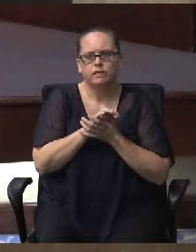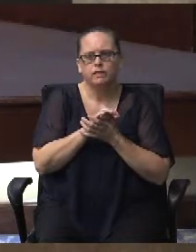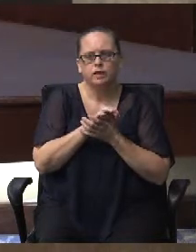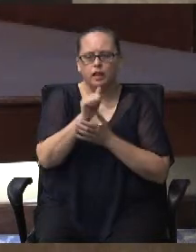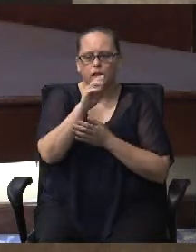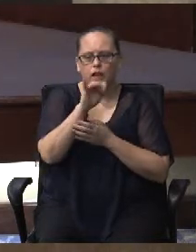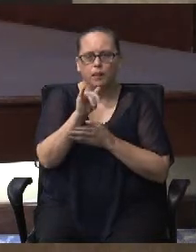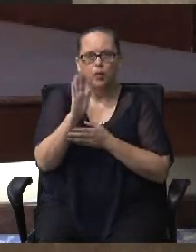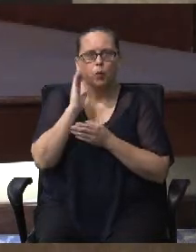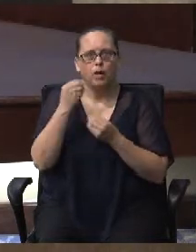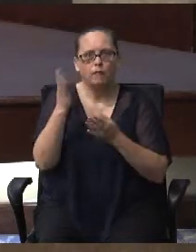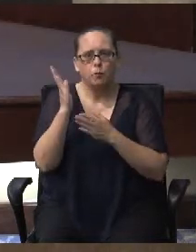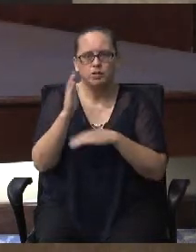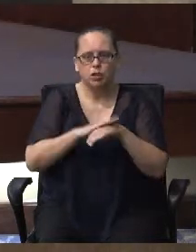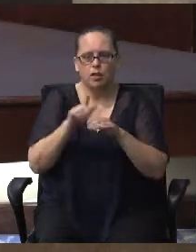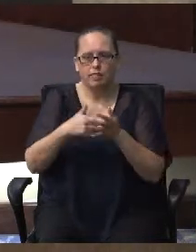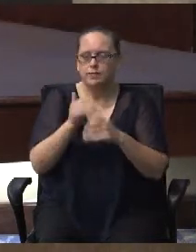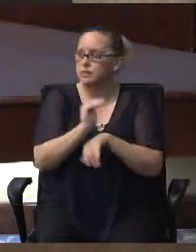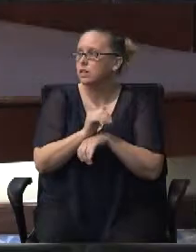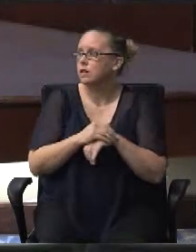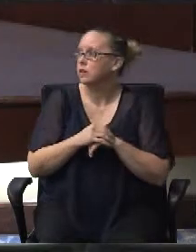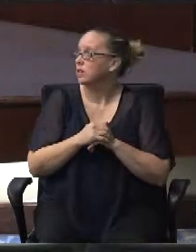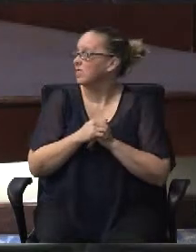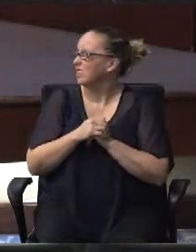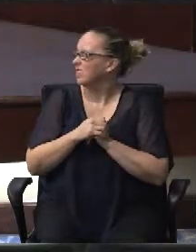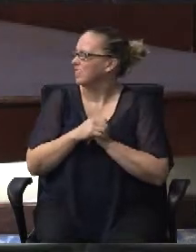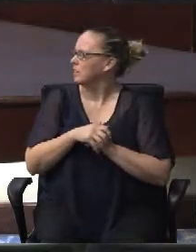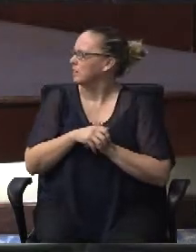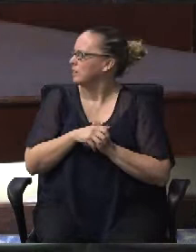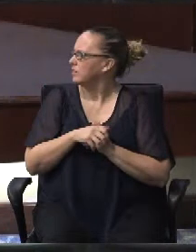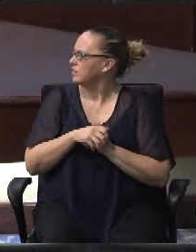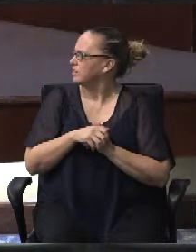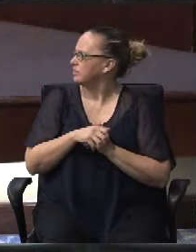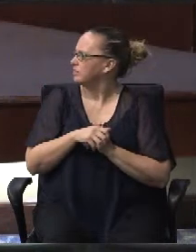Amy is going to be giving a presentation on this tonight.